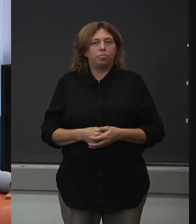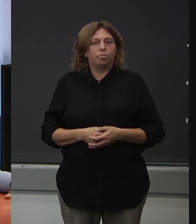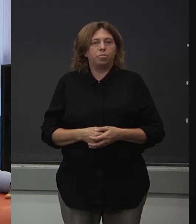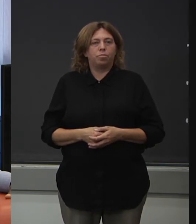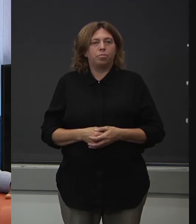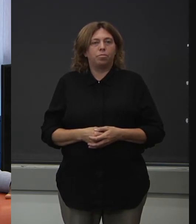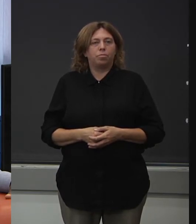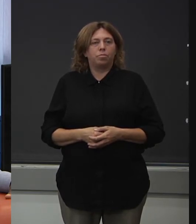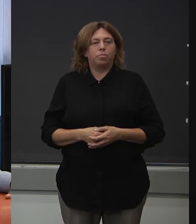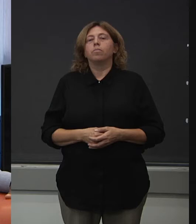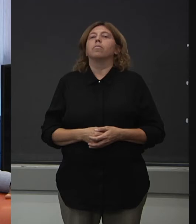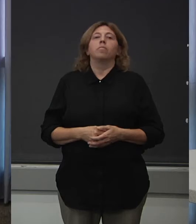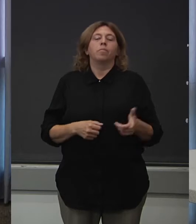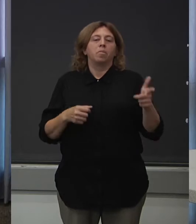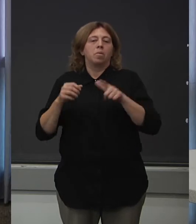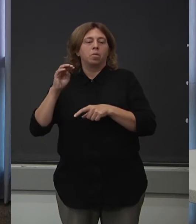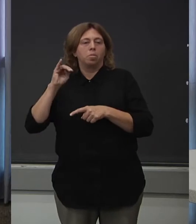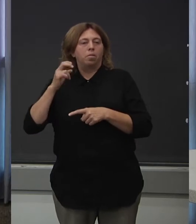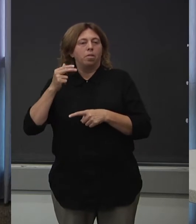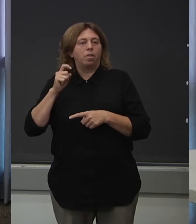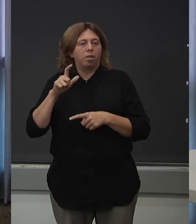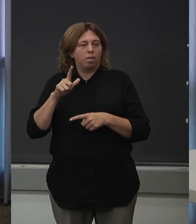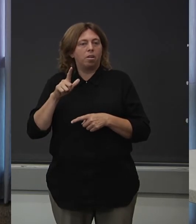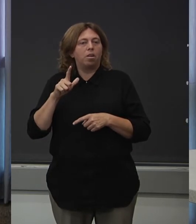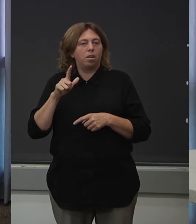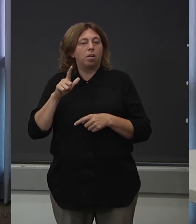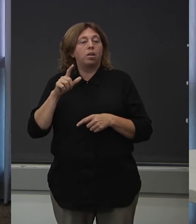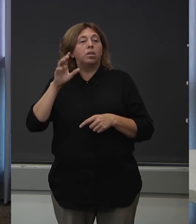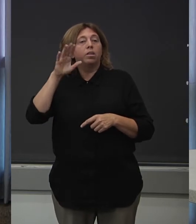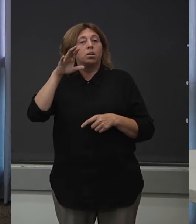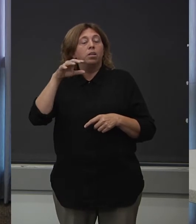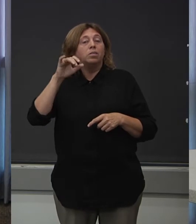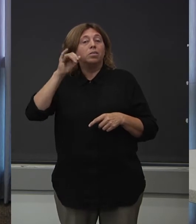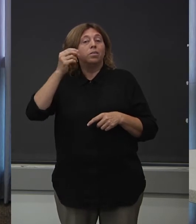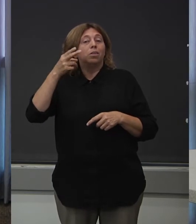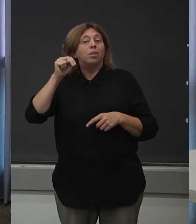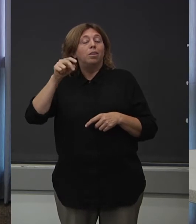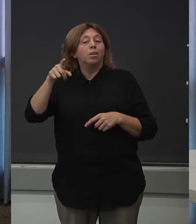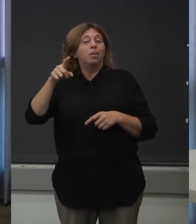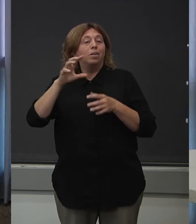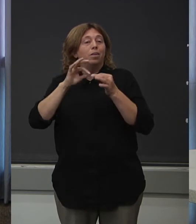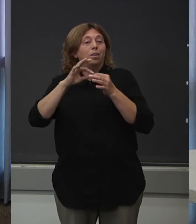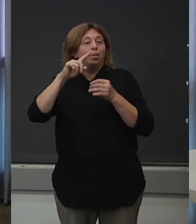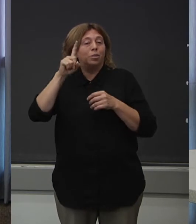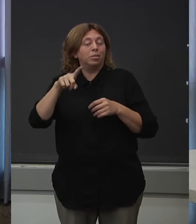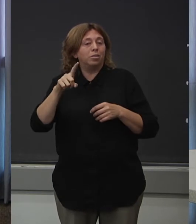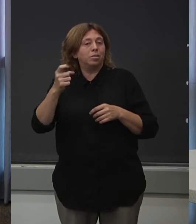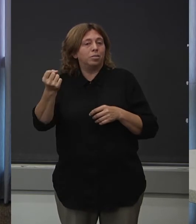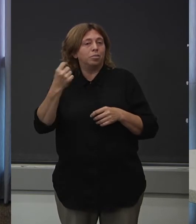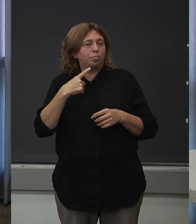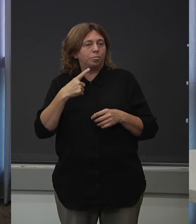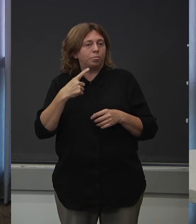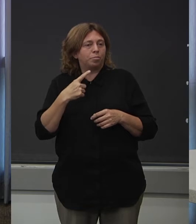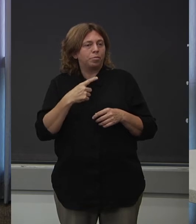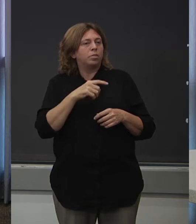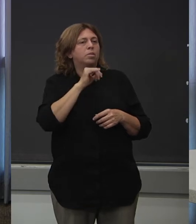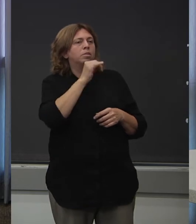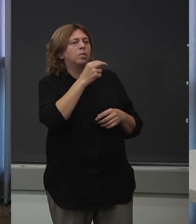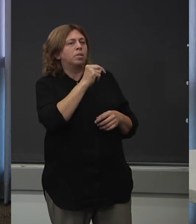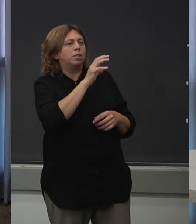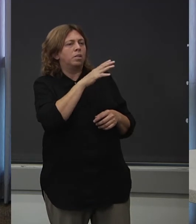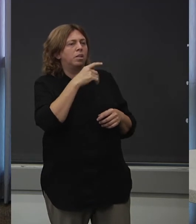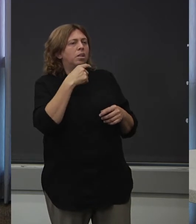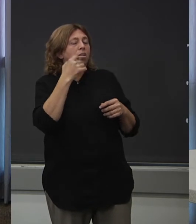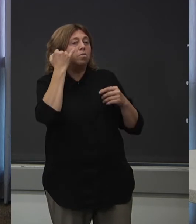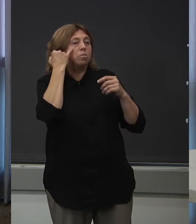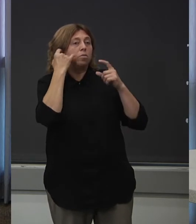So the second question is from John, asking if face coverings or face shields for employees are now